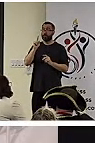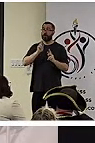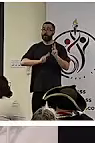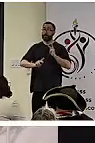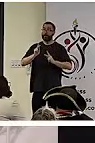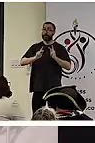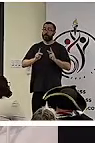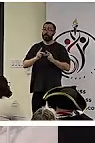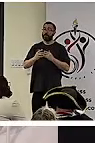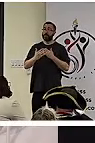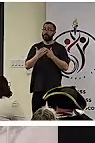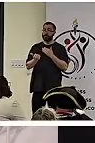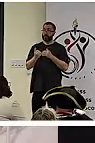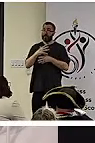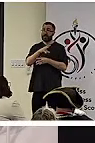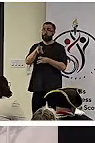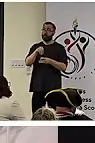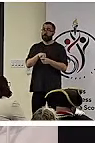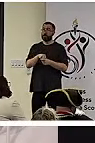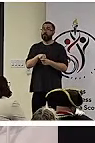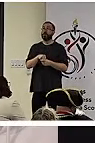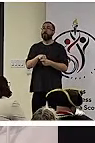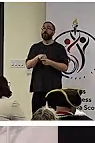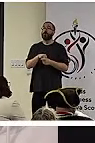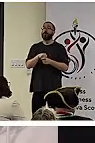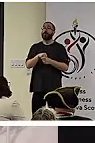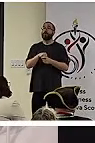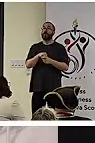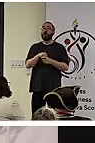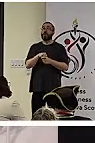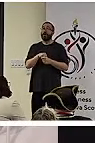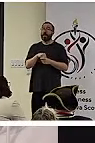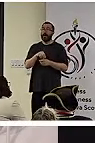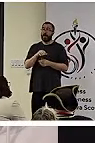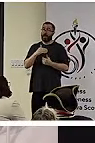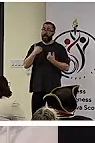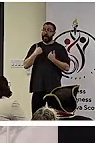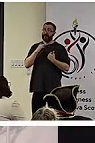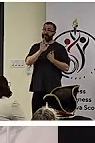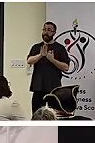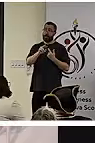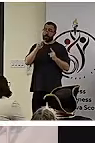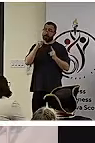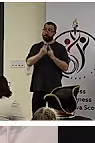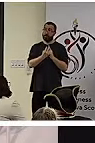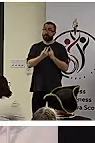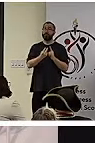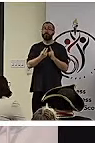be included, to have their voice